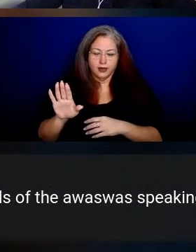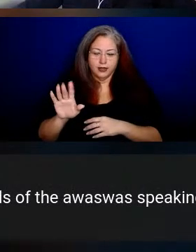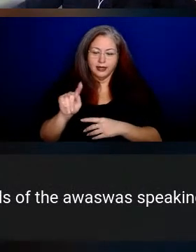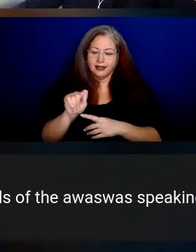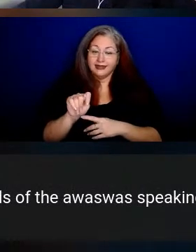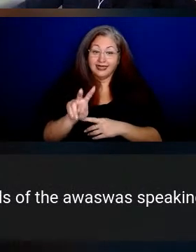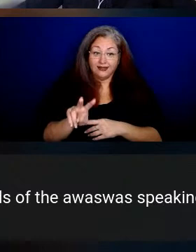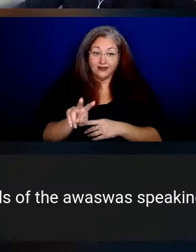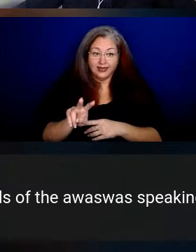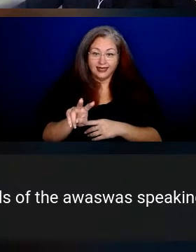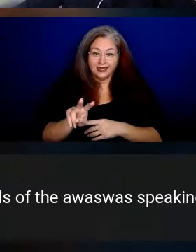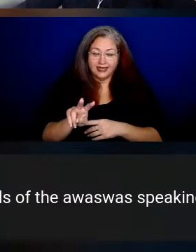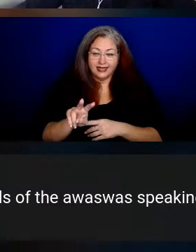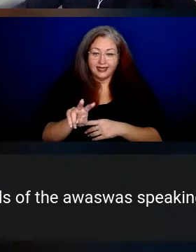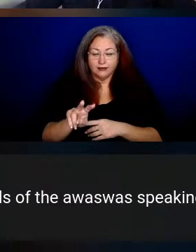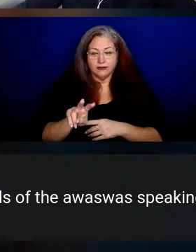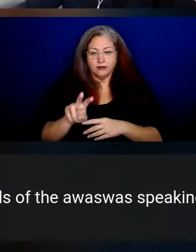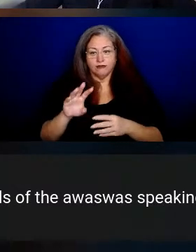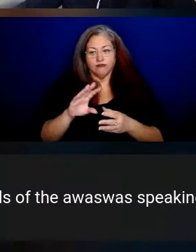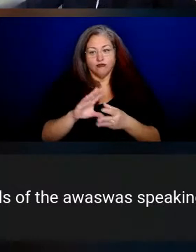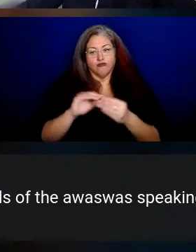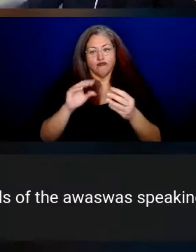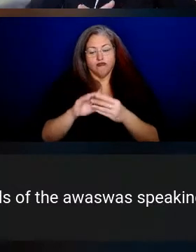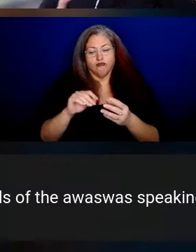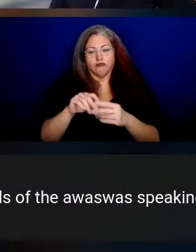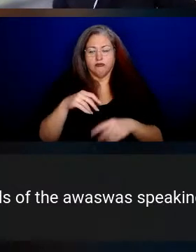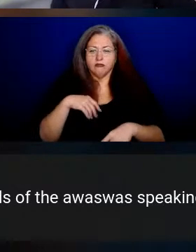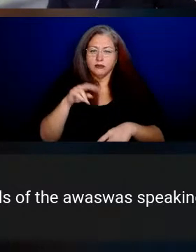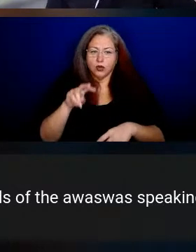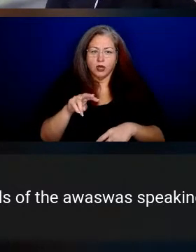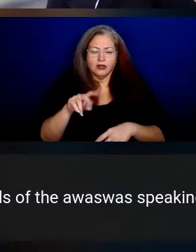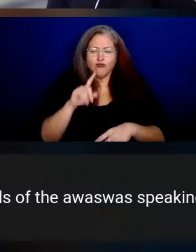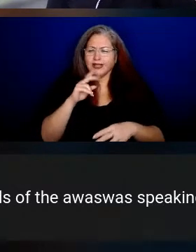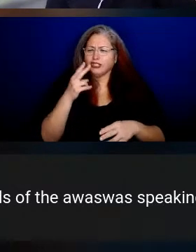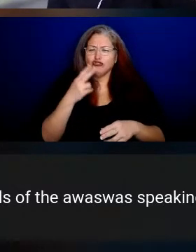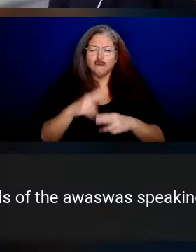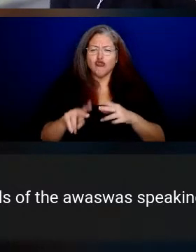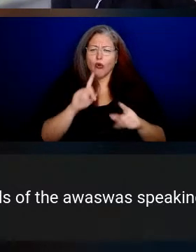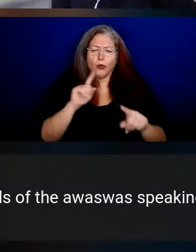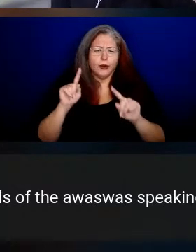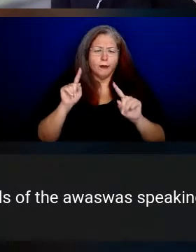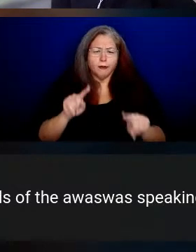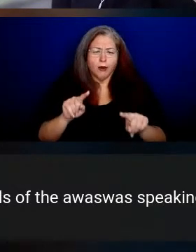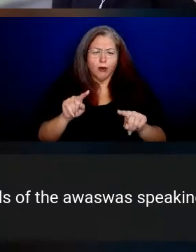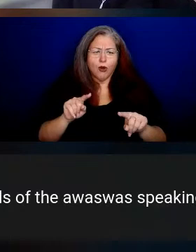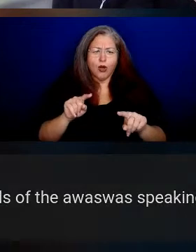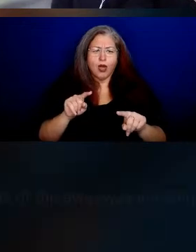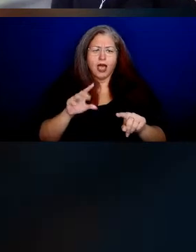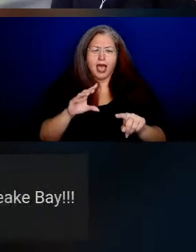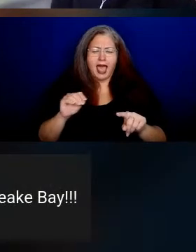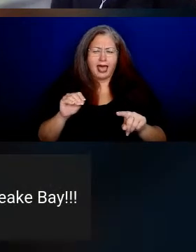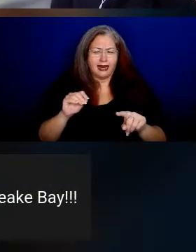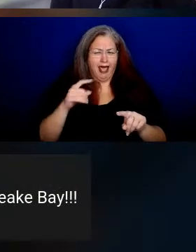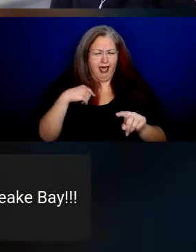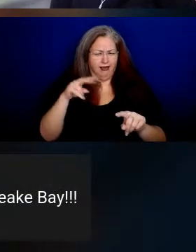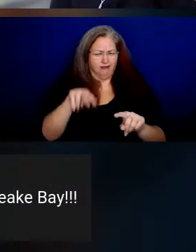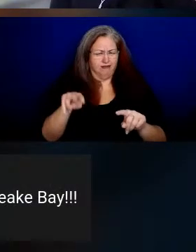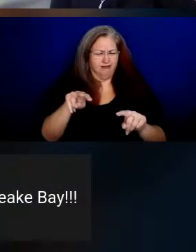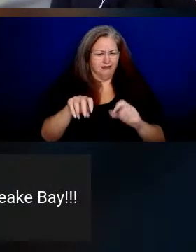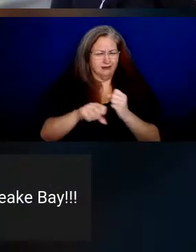television report, and it was very short and a little bit exaggerated.